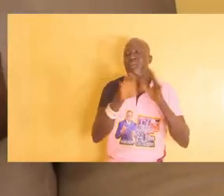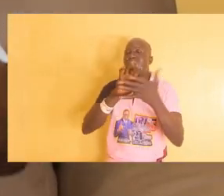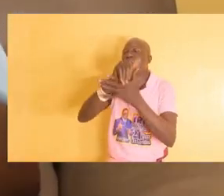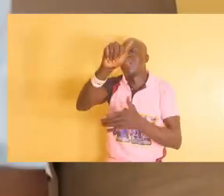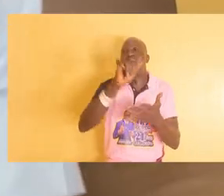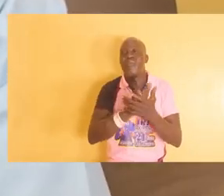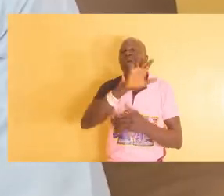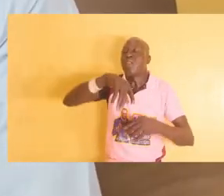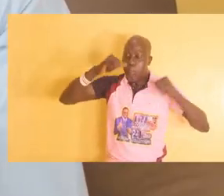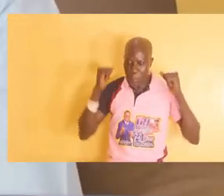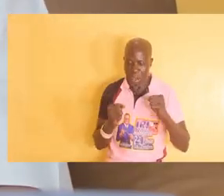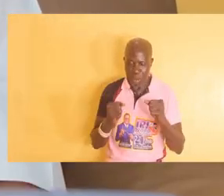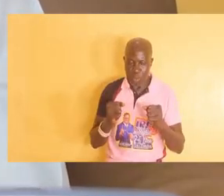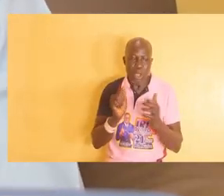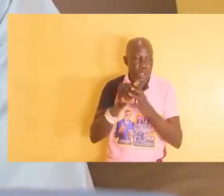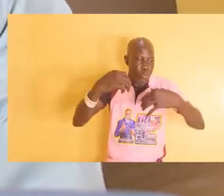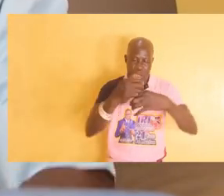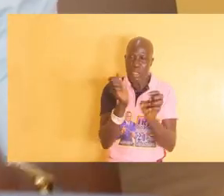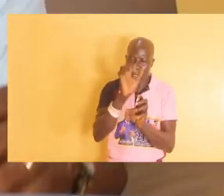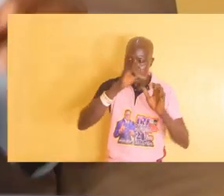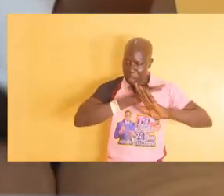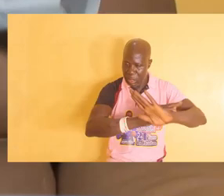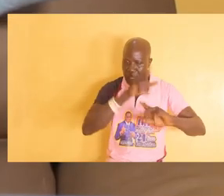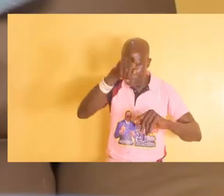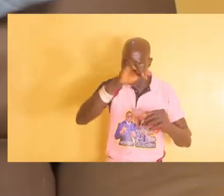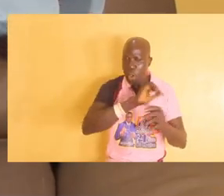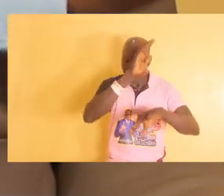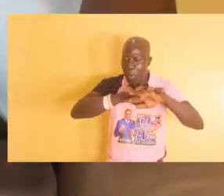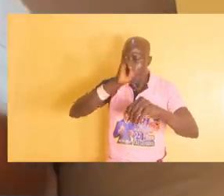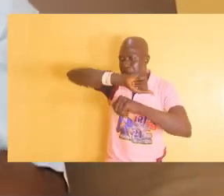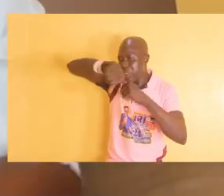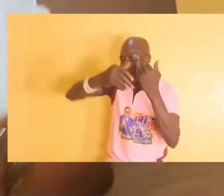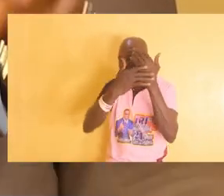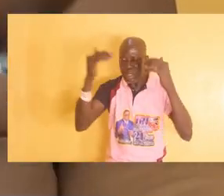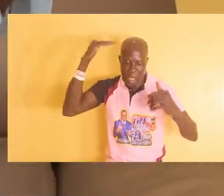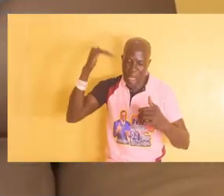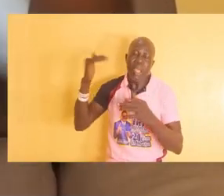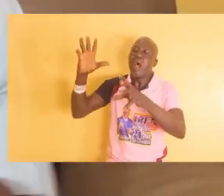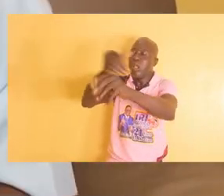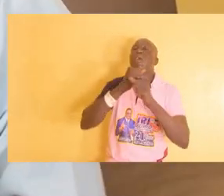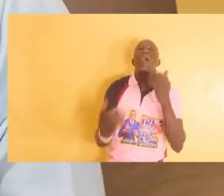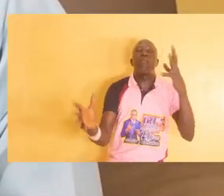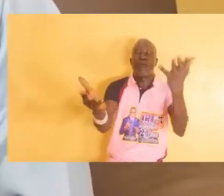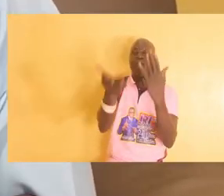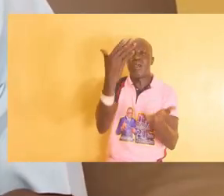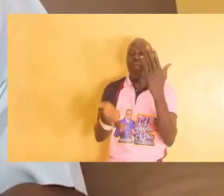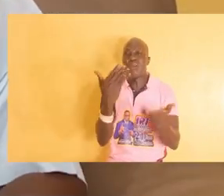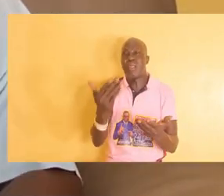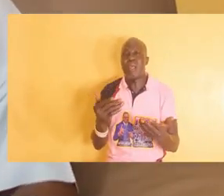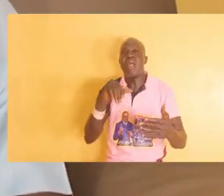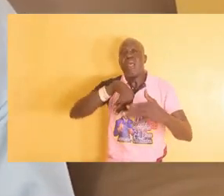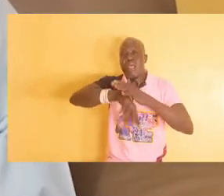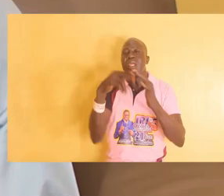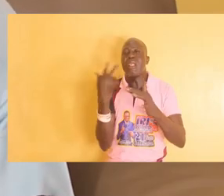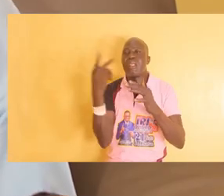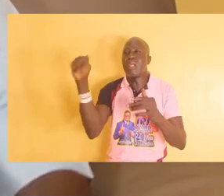you believe, the power that delayed you, the anointed earth,